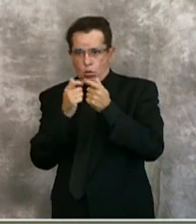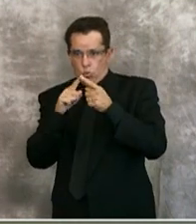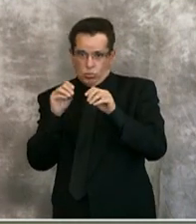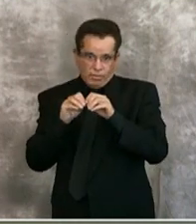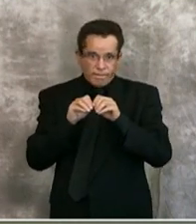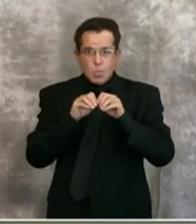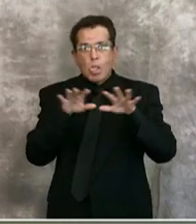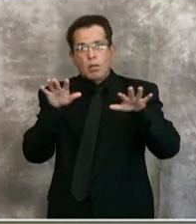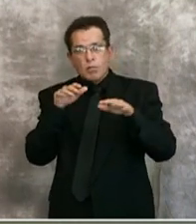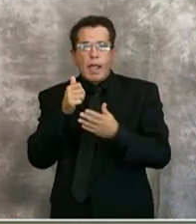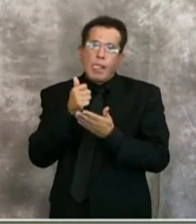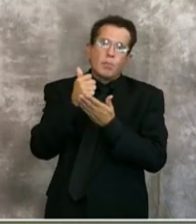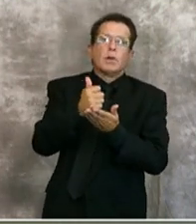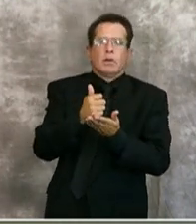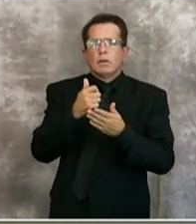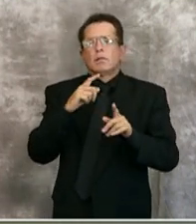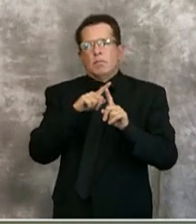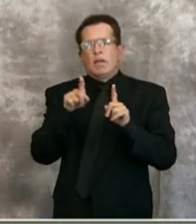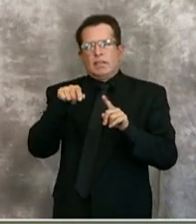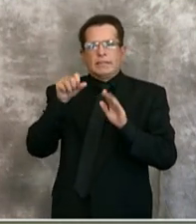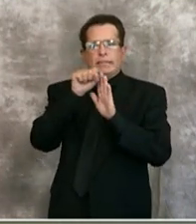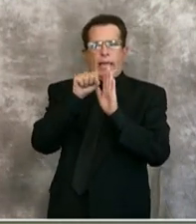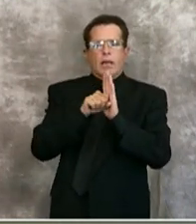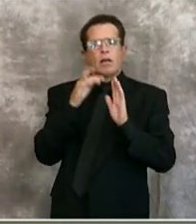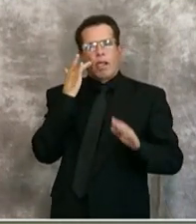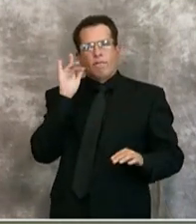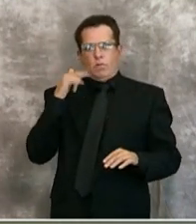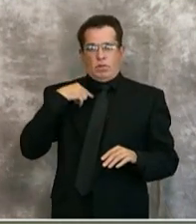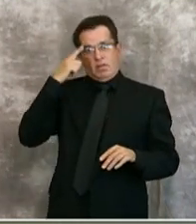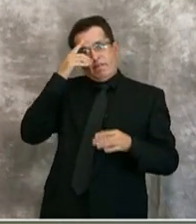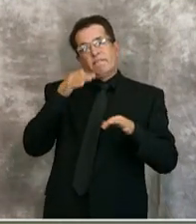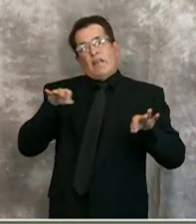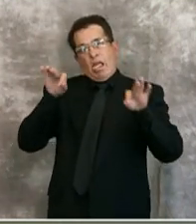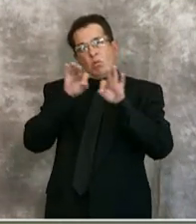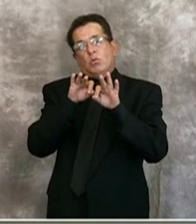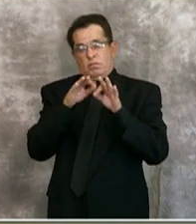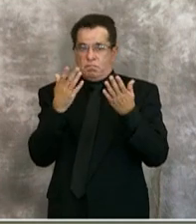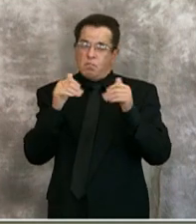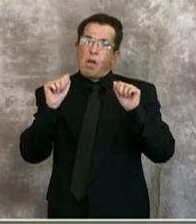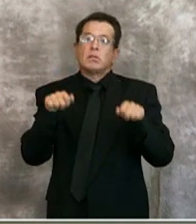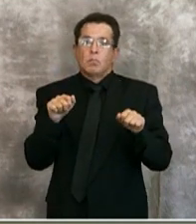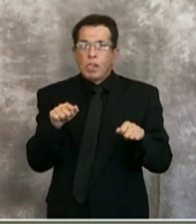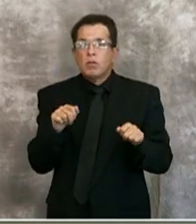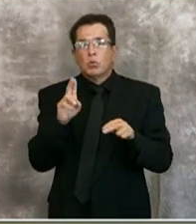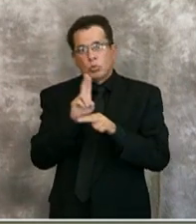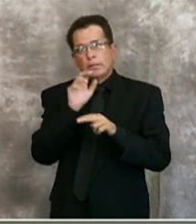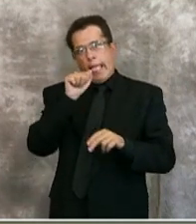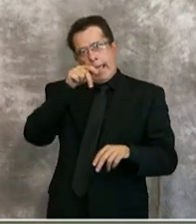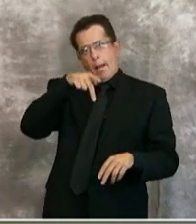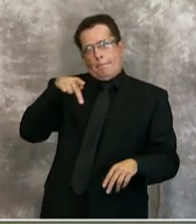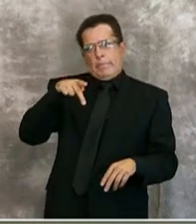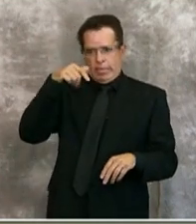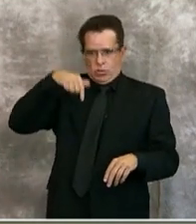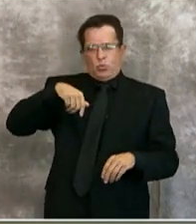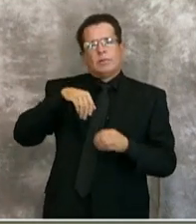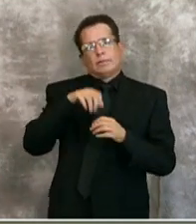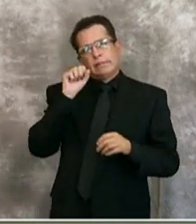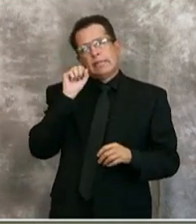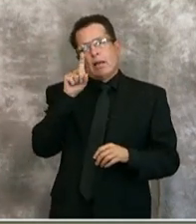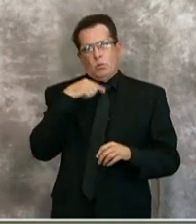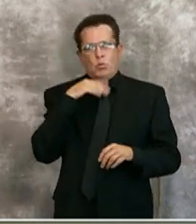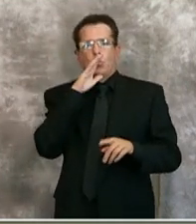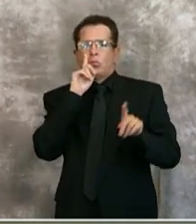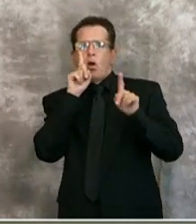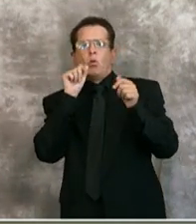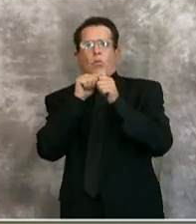the go-ahead from the state of California, then we think that there's value in moving forward with something San Diego County-based. We're going to continue to work with the state